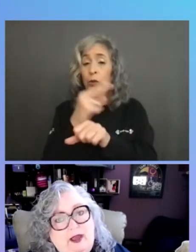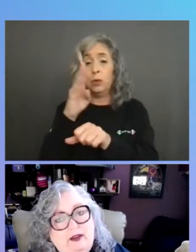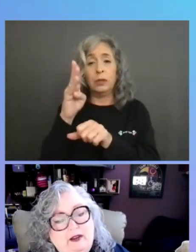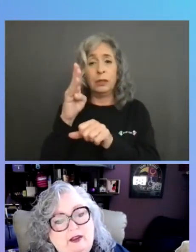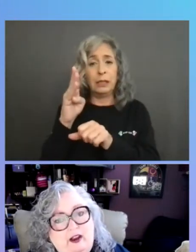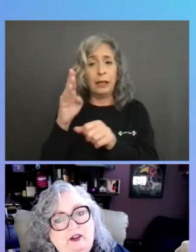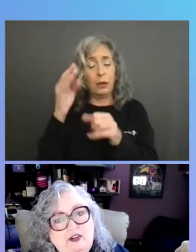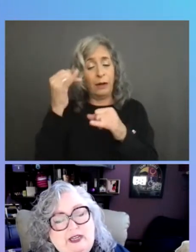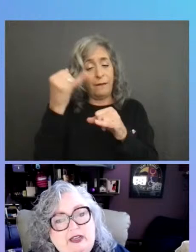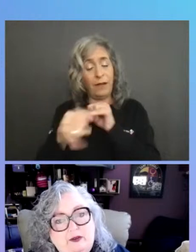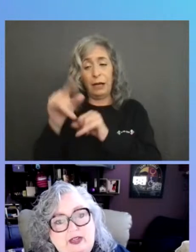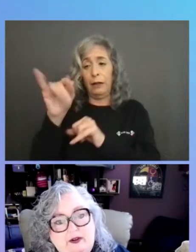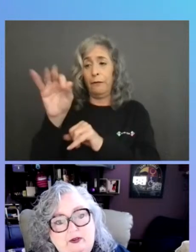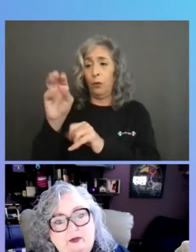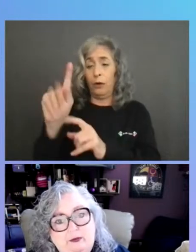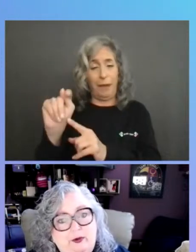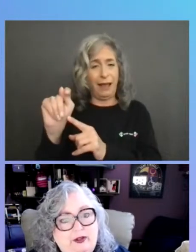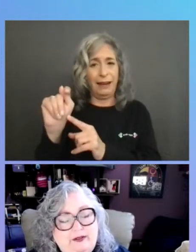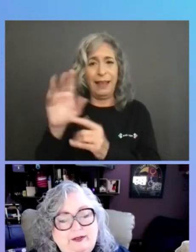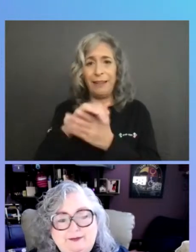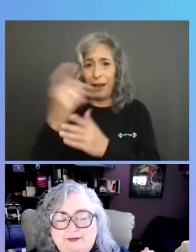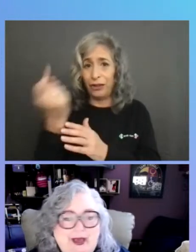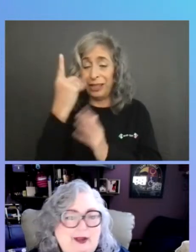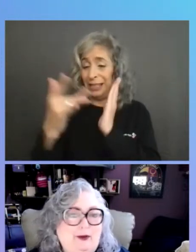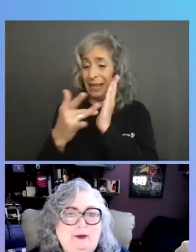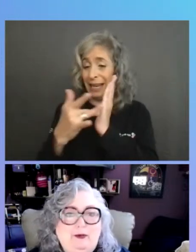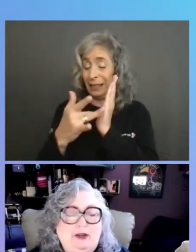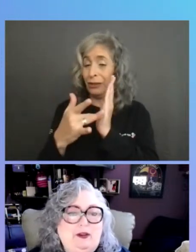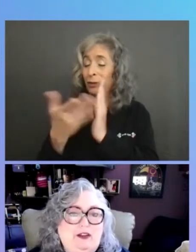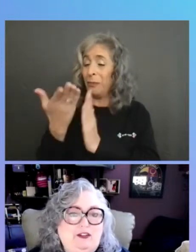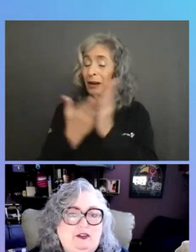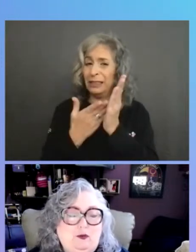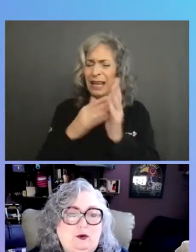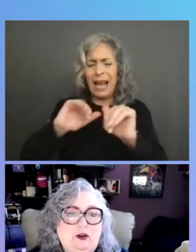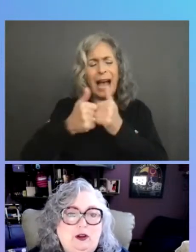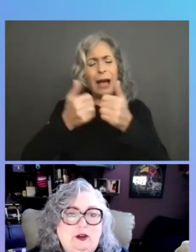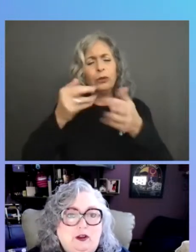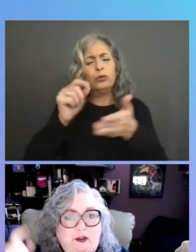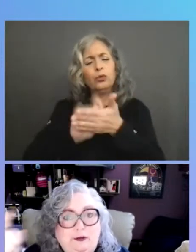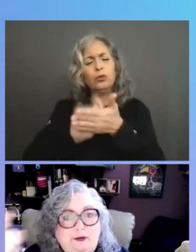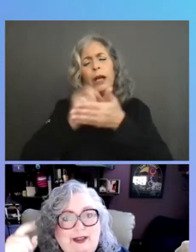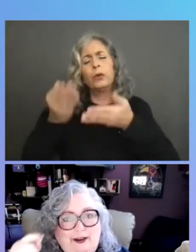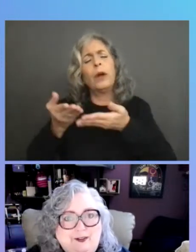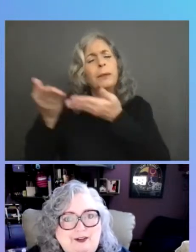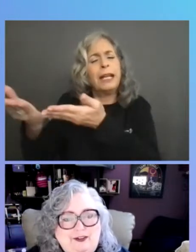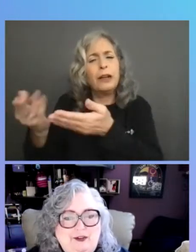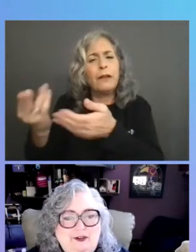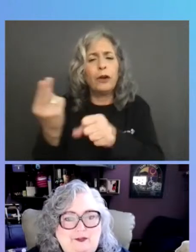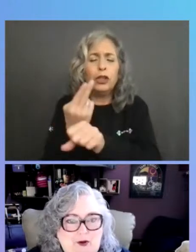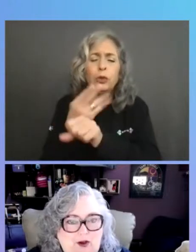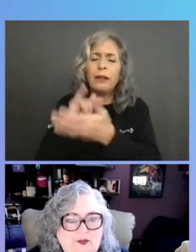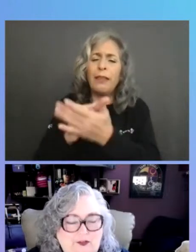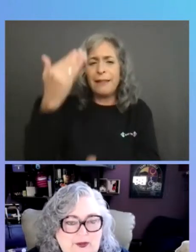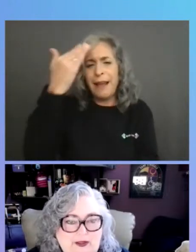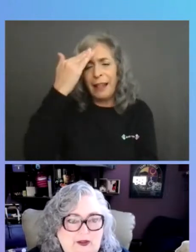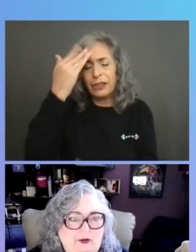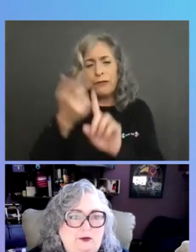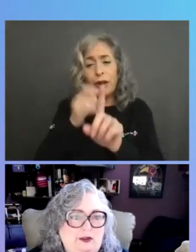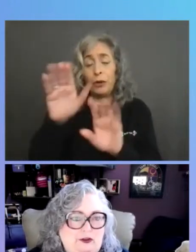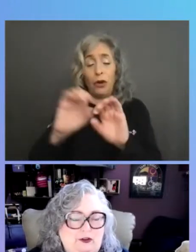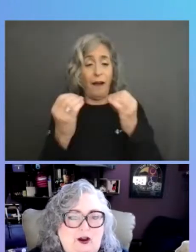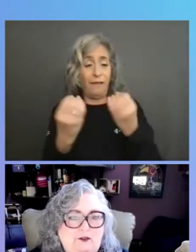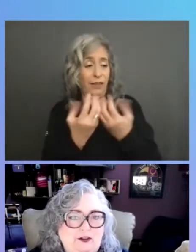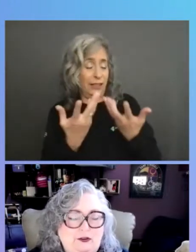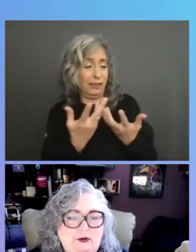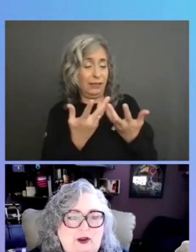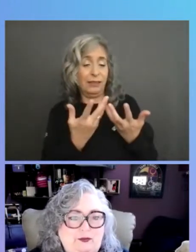final format. And understanding those technical components. How do you write up recommendations for using that knowledge from your office suite that you